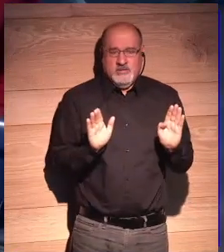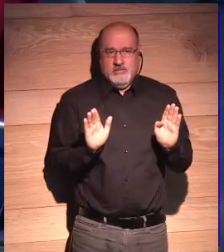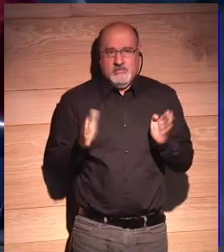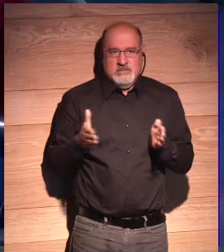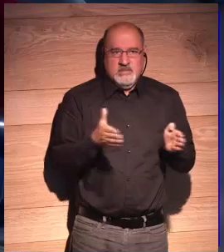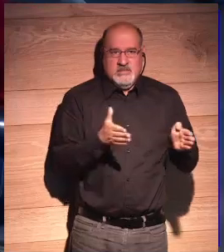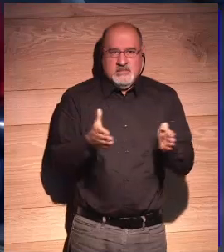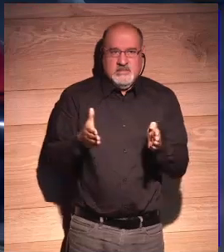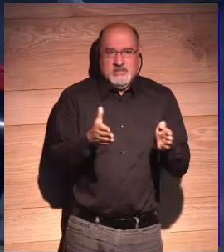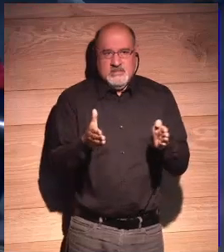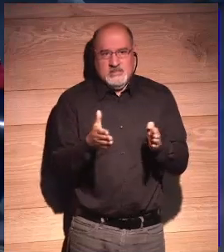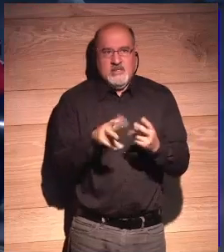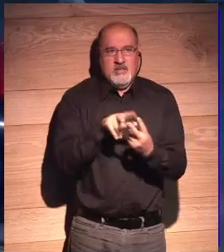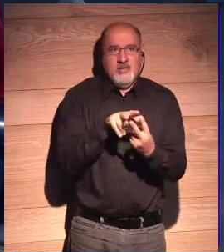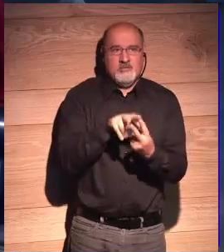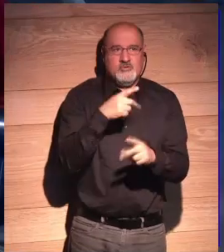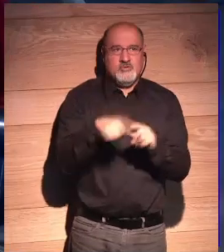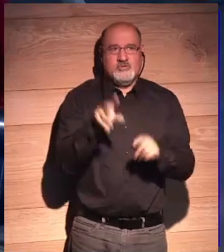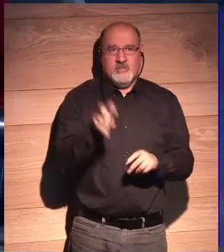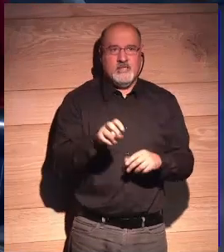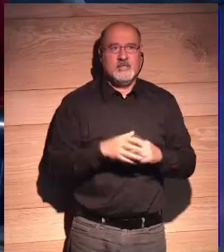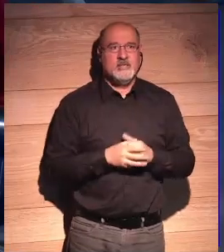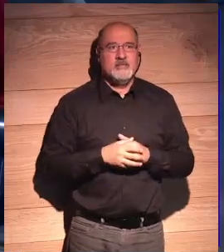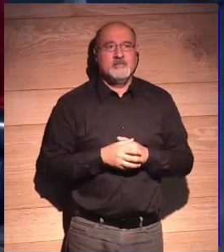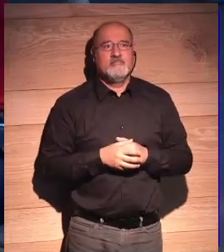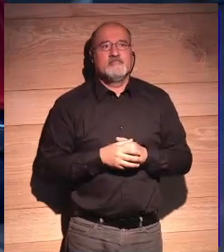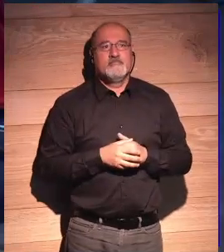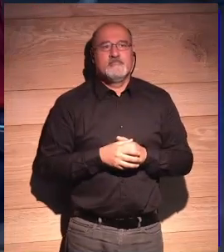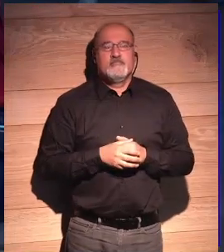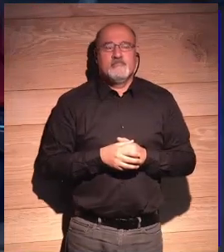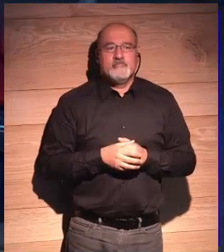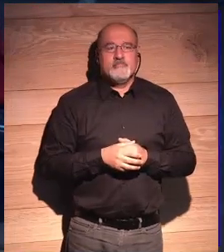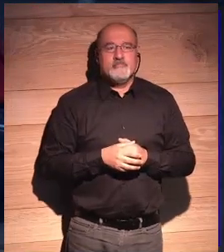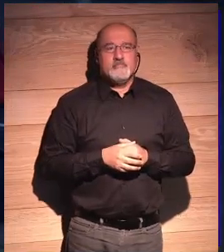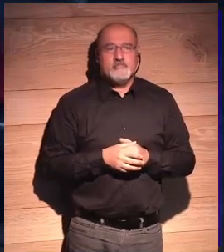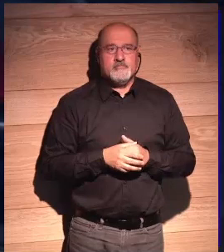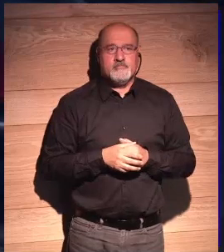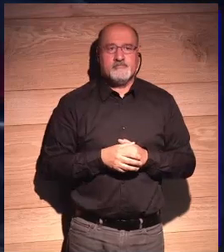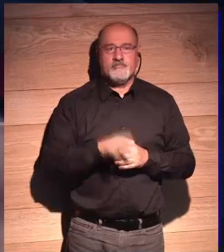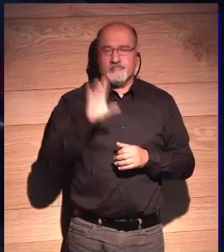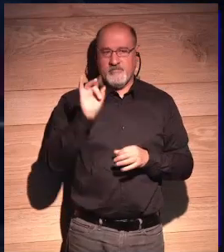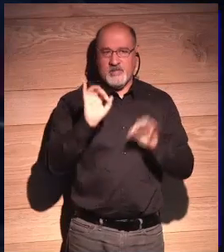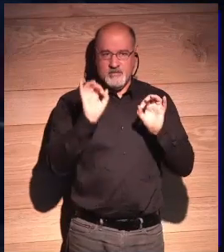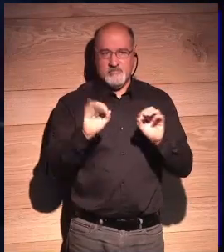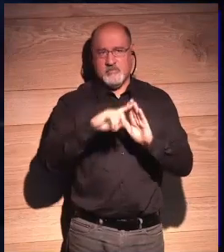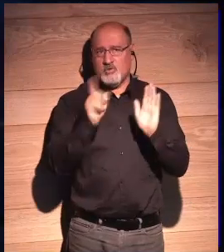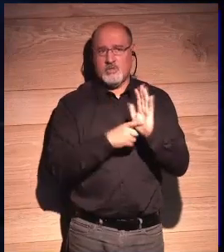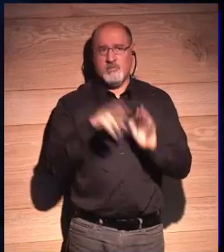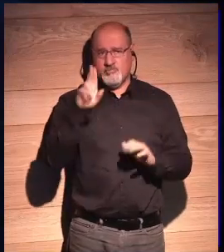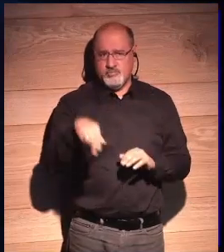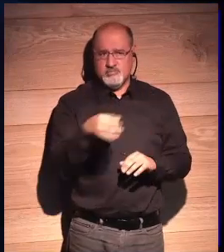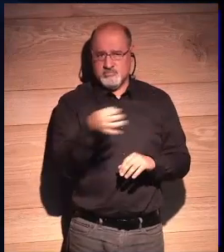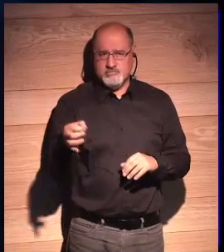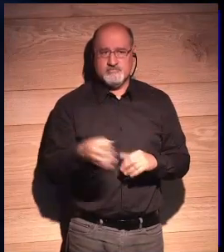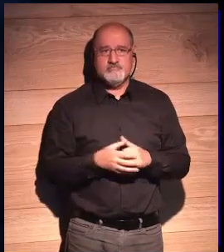not as bad. So it works for both things, right? Right. Yeah, that's certainly true. I mean, Like I had a